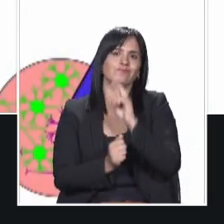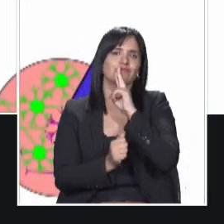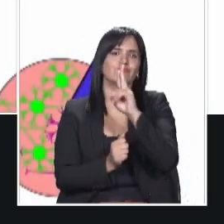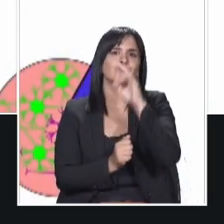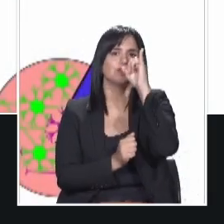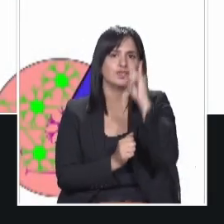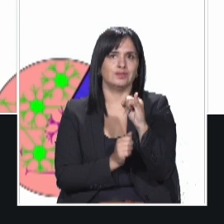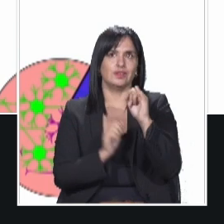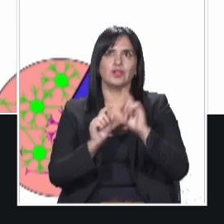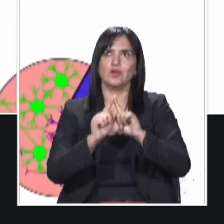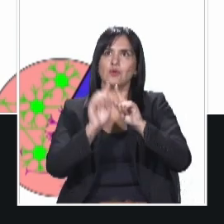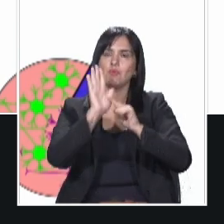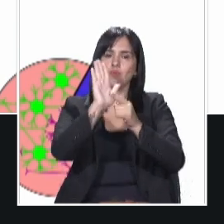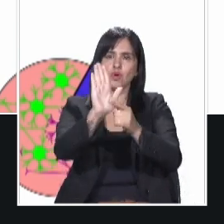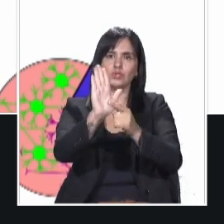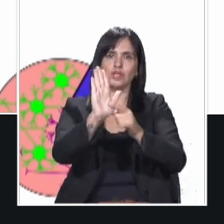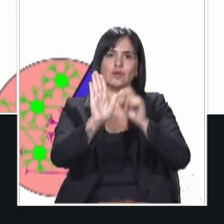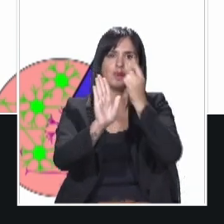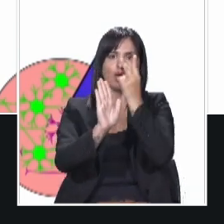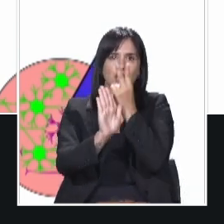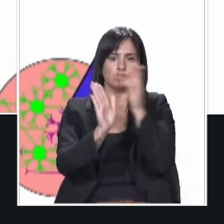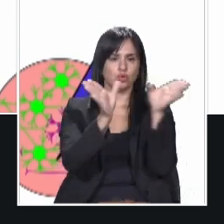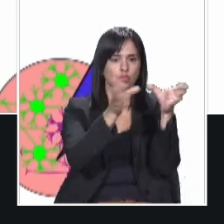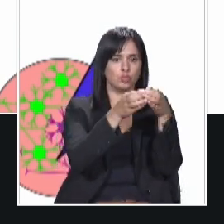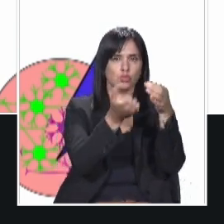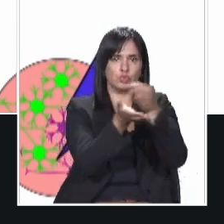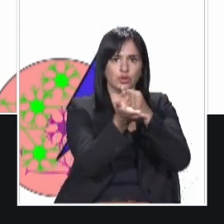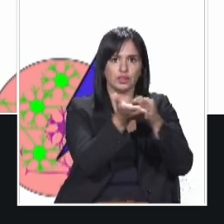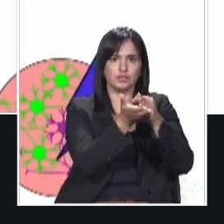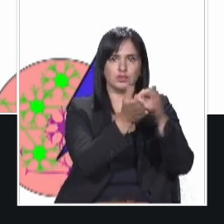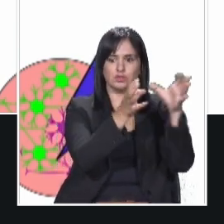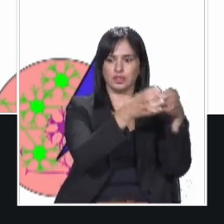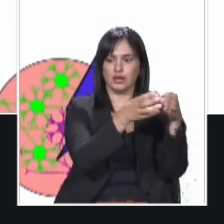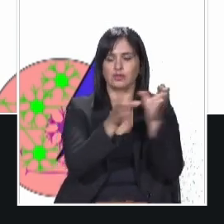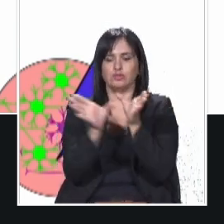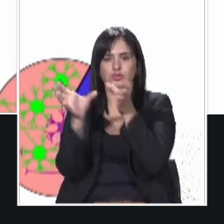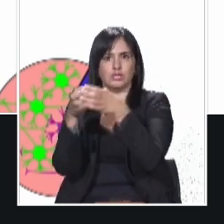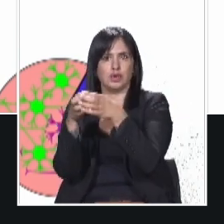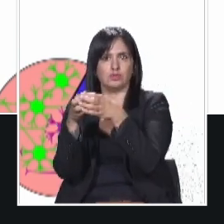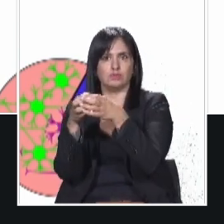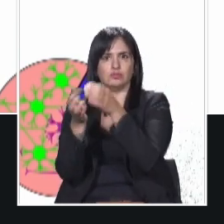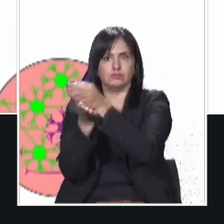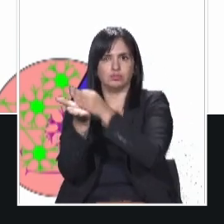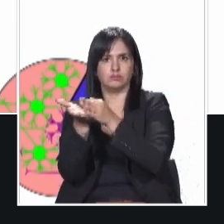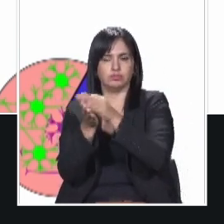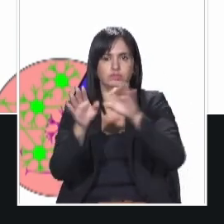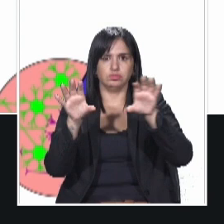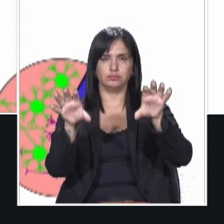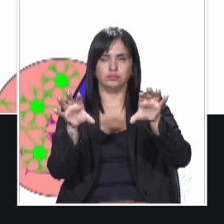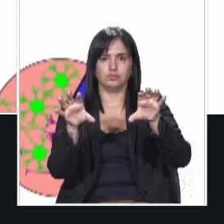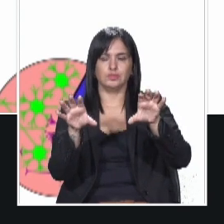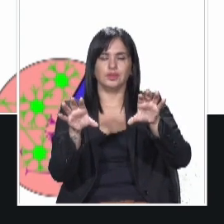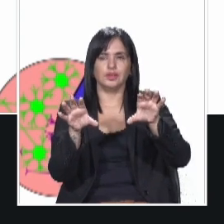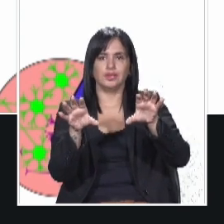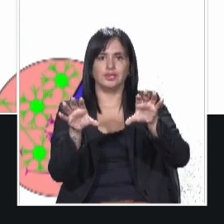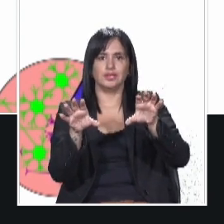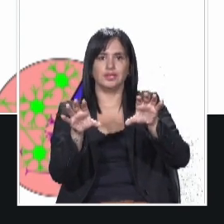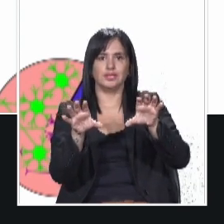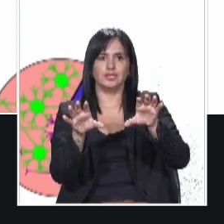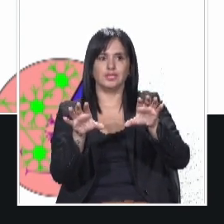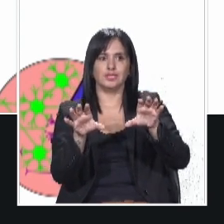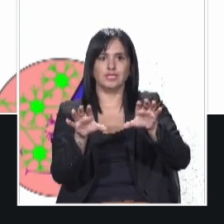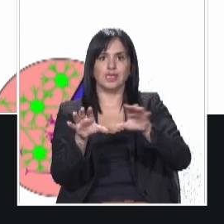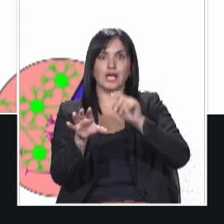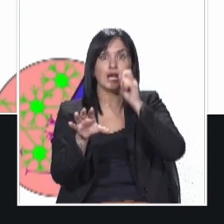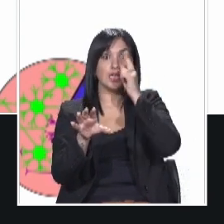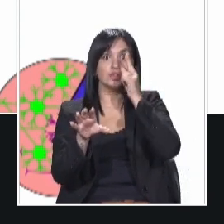two populations of cell. There's one population here, there's one population here. And we deliver a stimulus to the blue population, right? And we